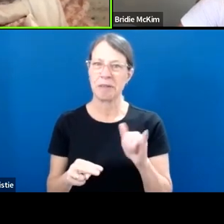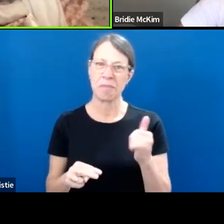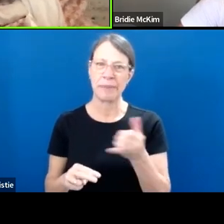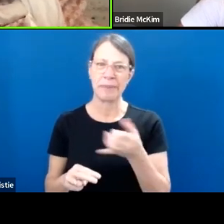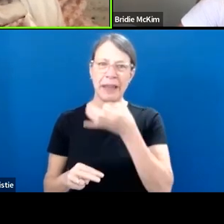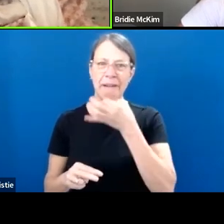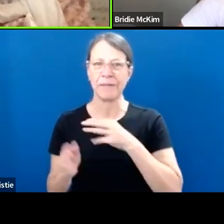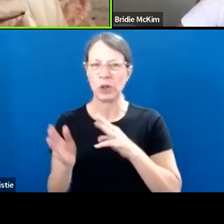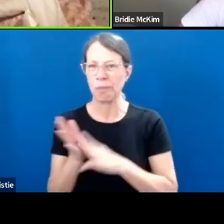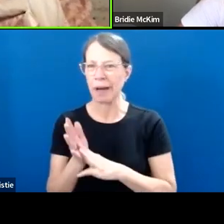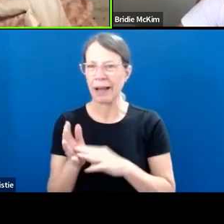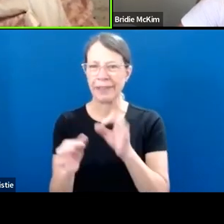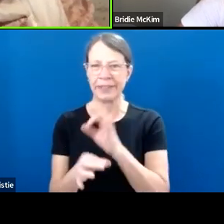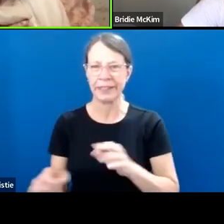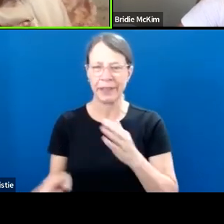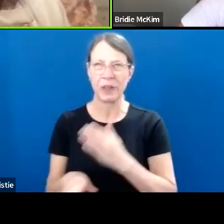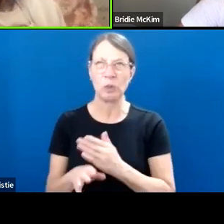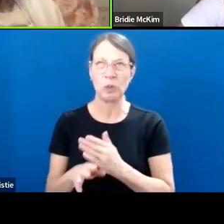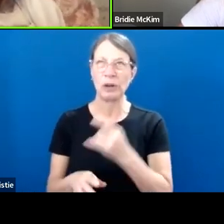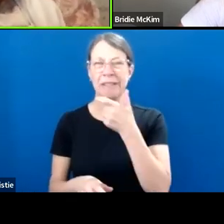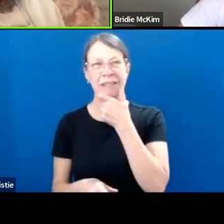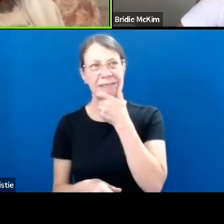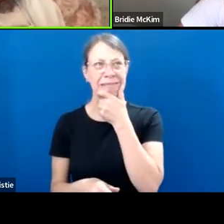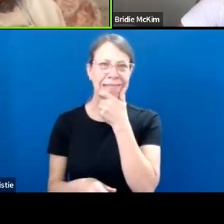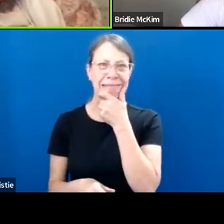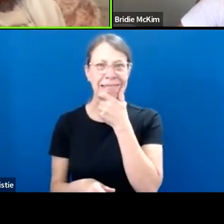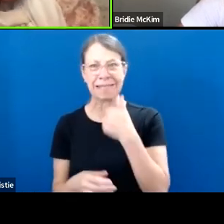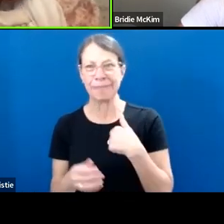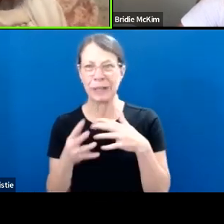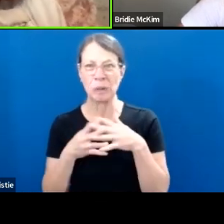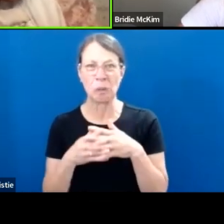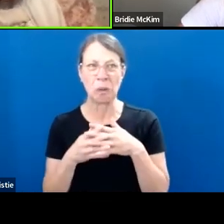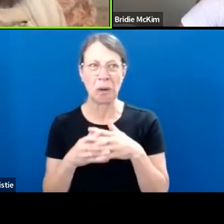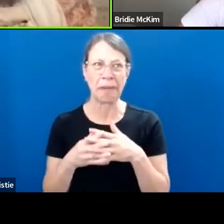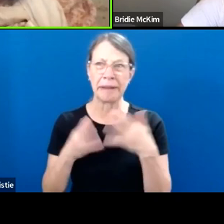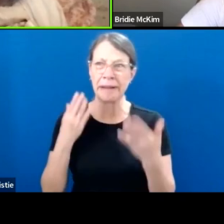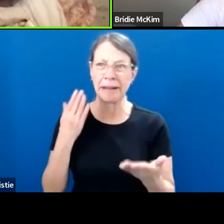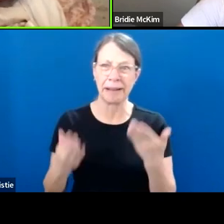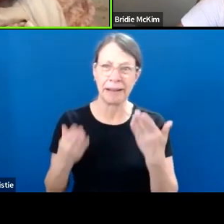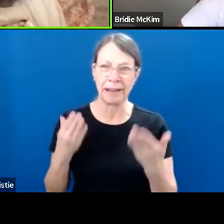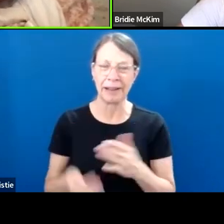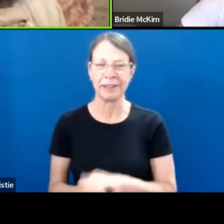you're questioning, you know, we all go through periods where